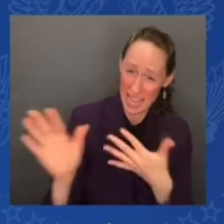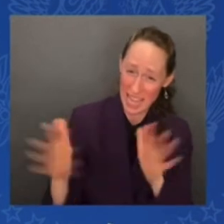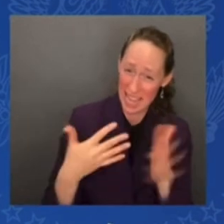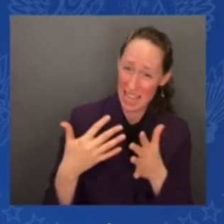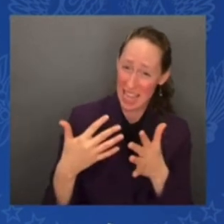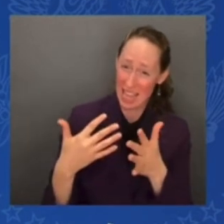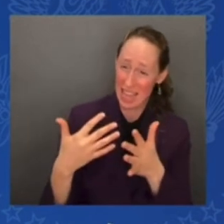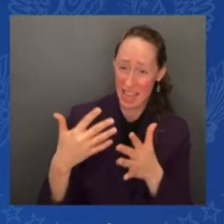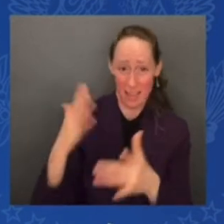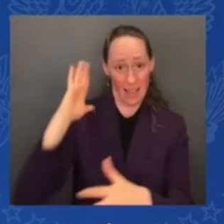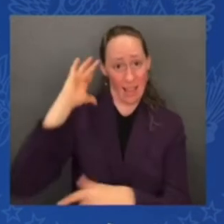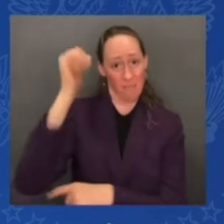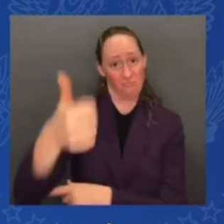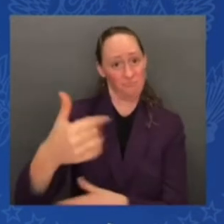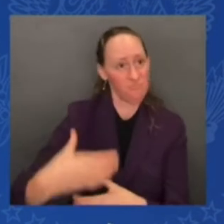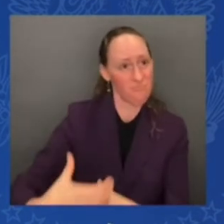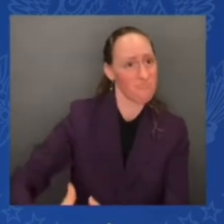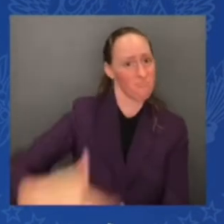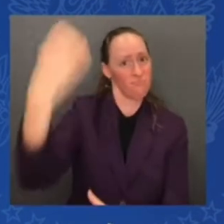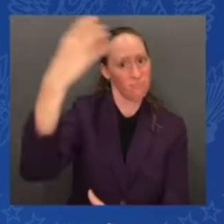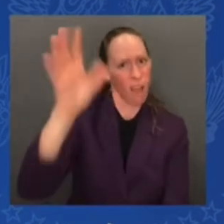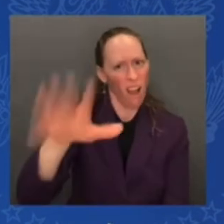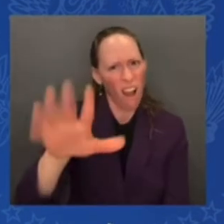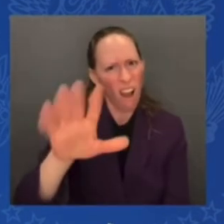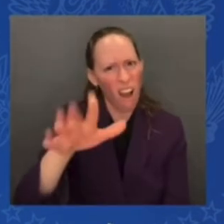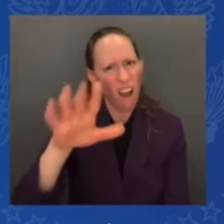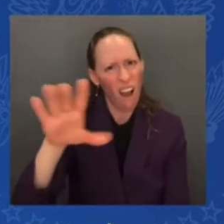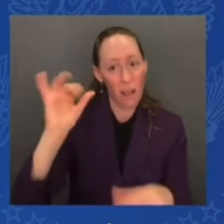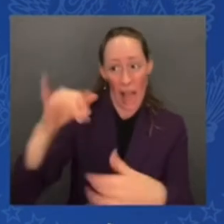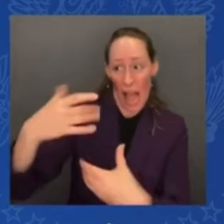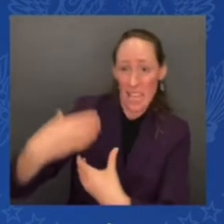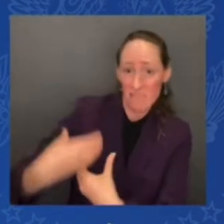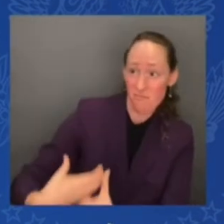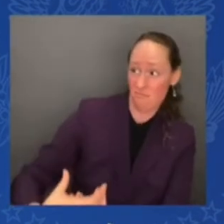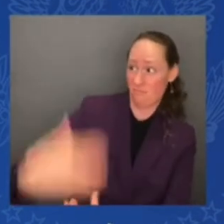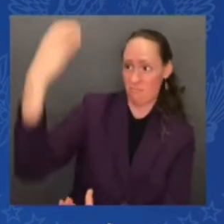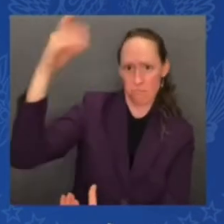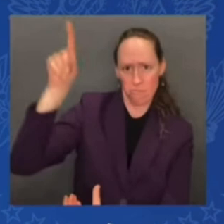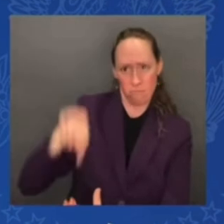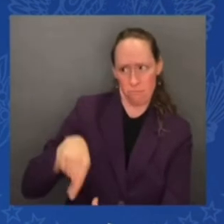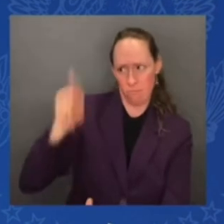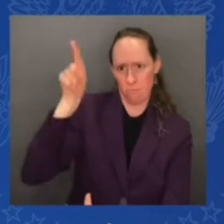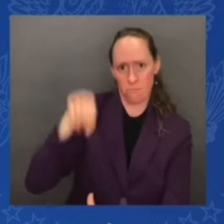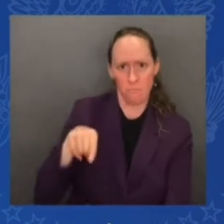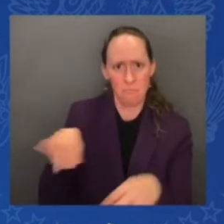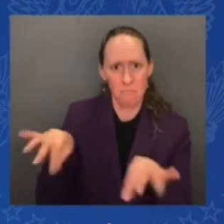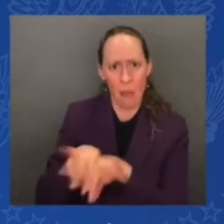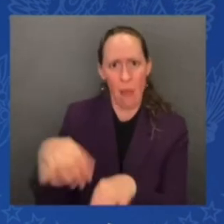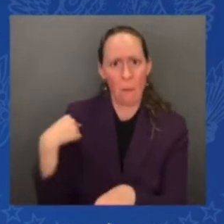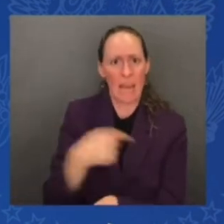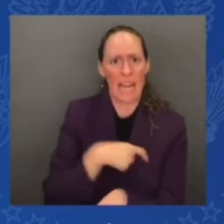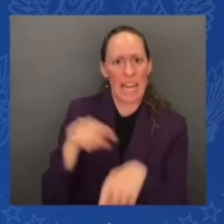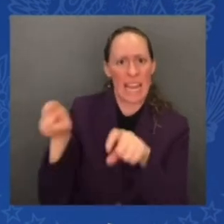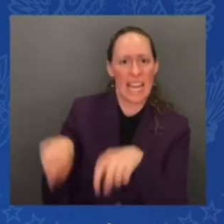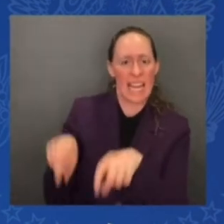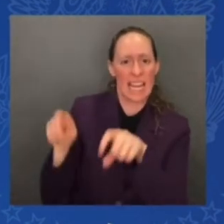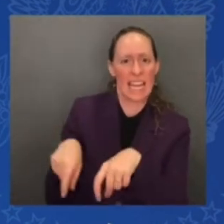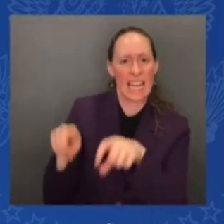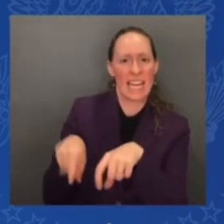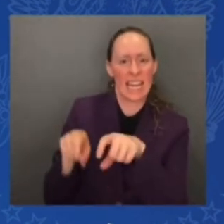those. But you know how long? By the way, I was in Eastern Colorado looking at the blades manufactured. Those blades